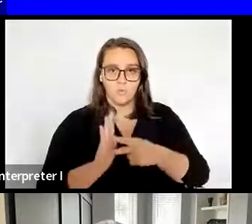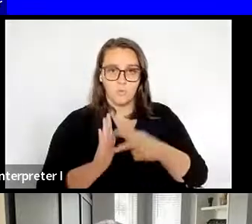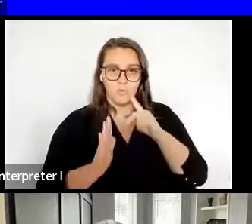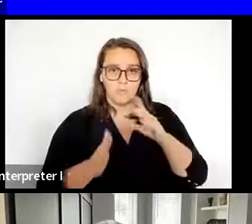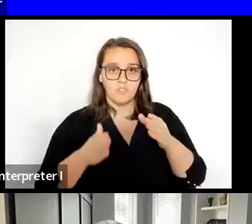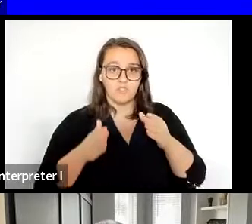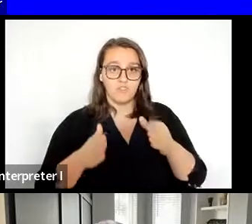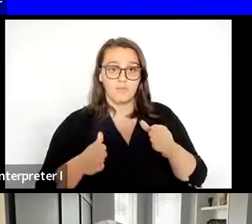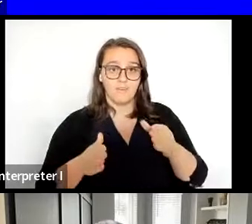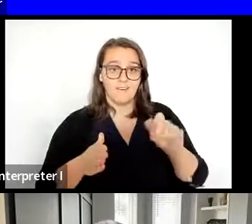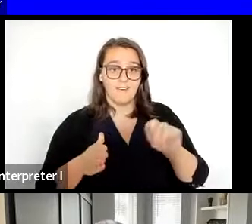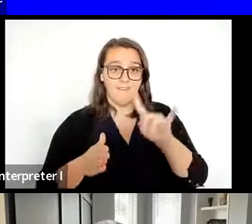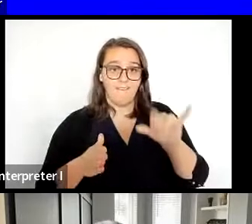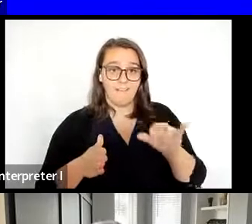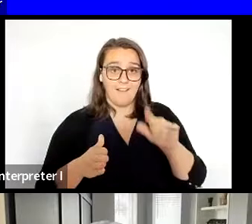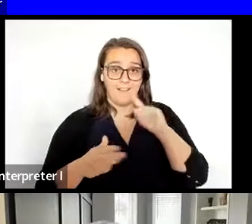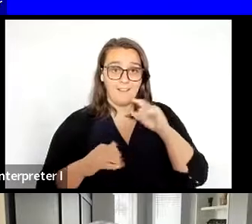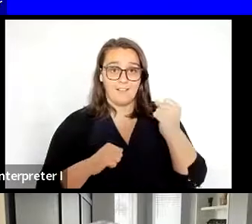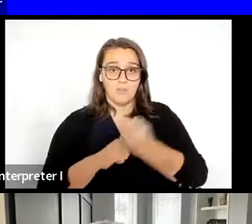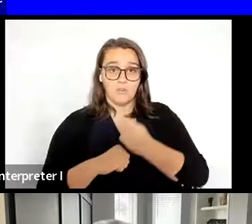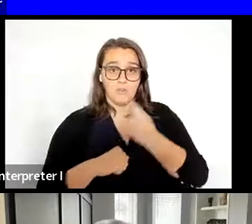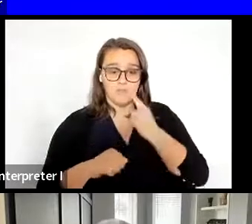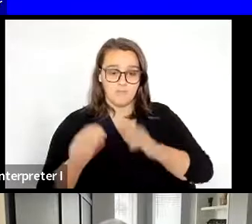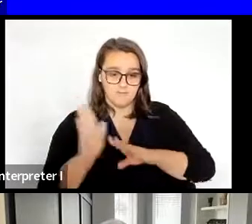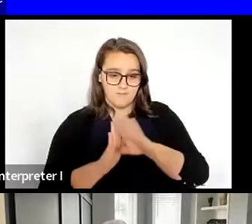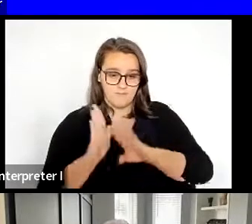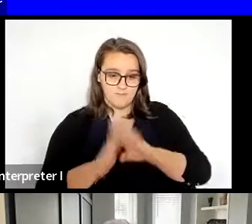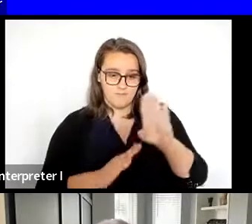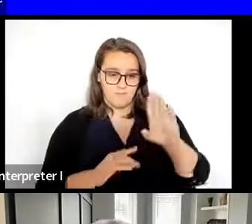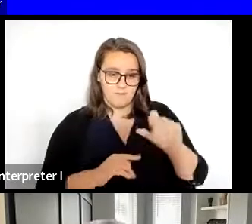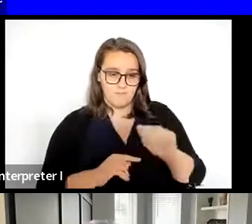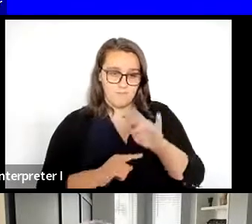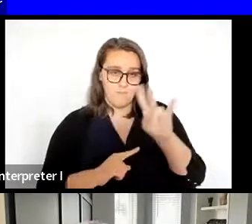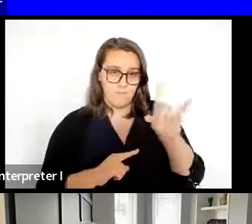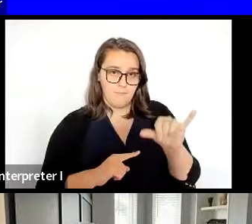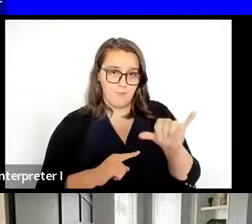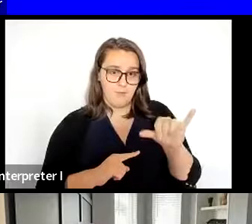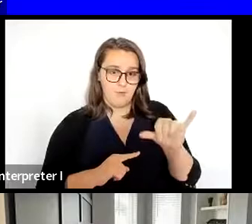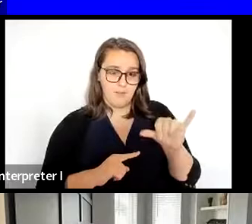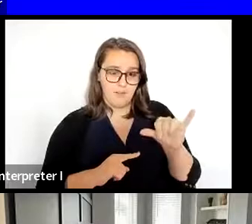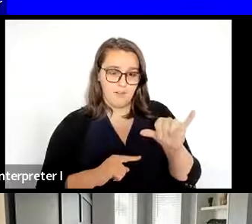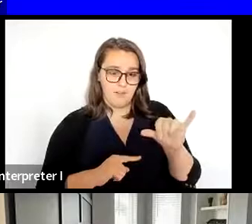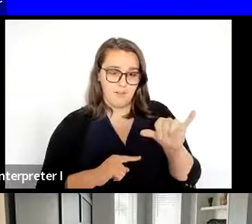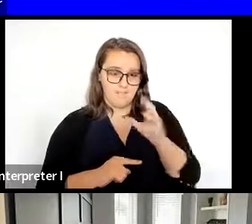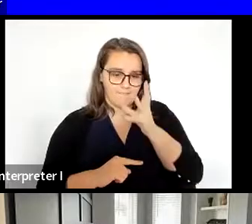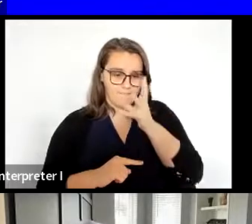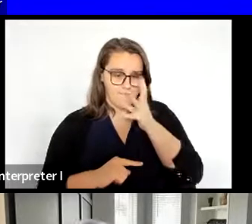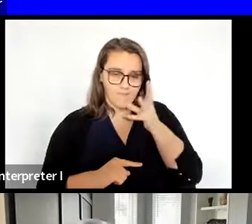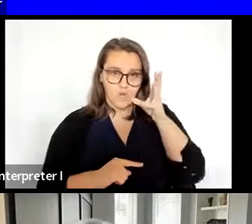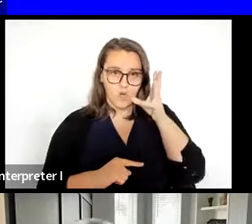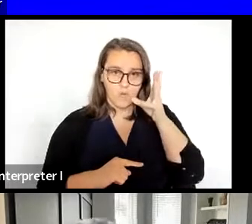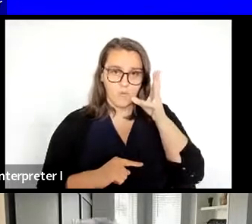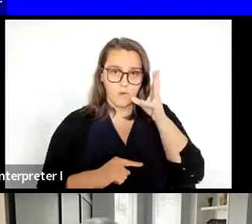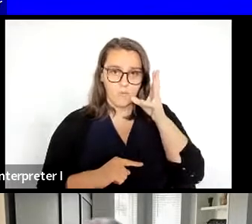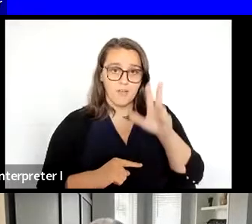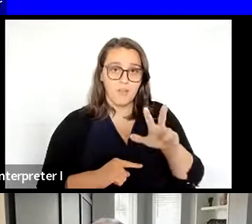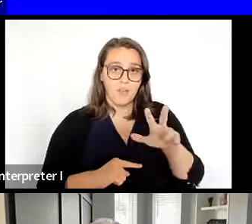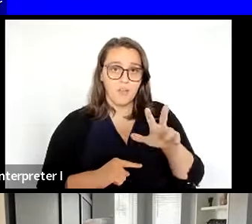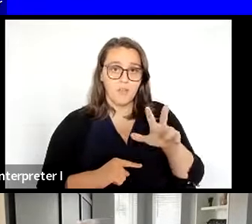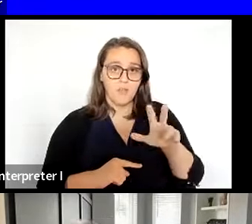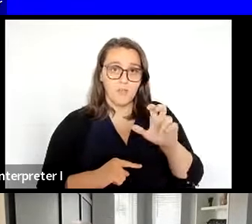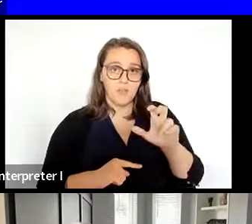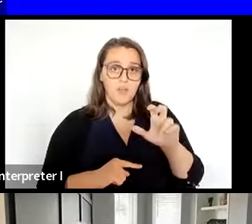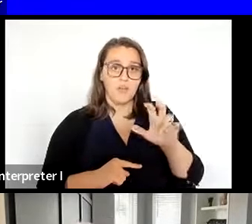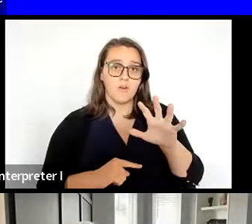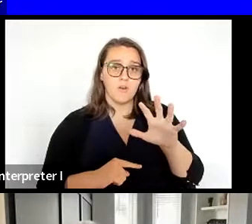is to allow for the development of Berry Farm. The development will consist of or include 380 public housing replacement units